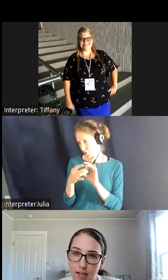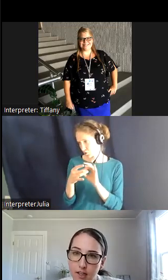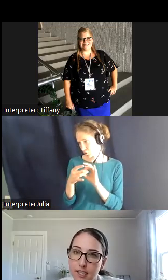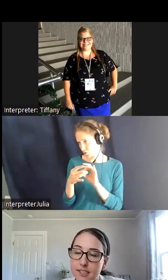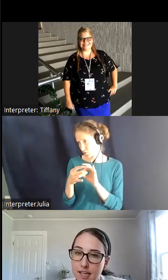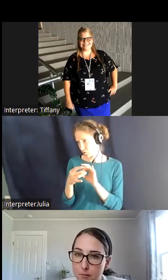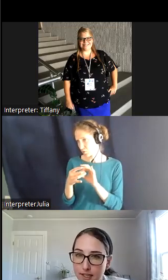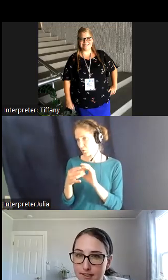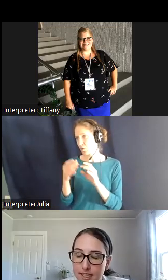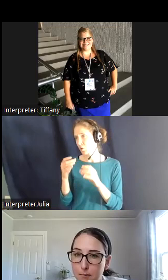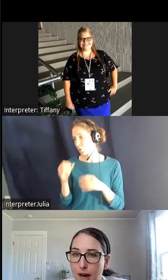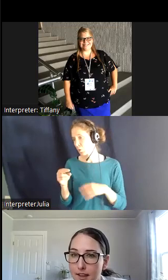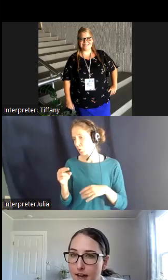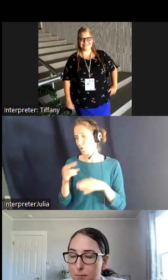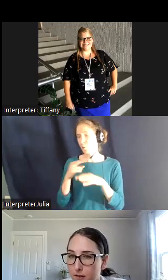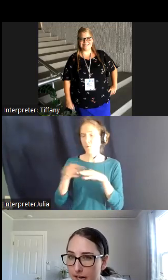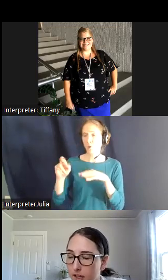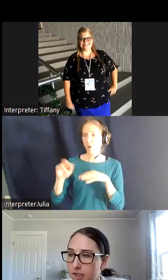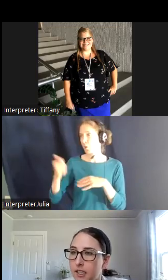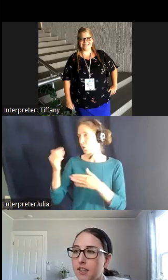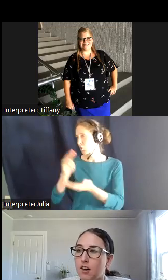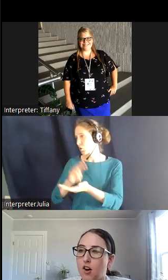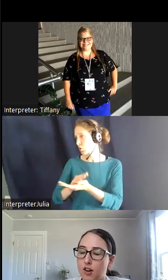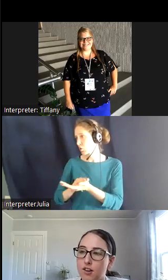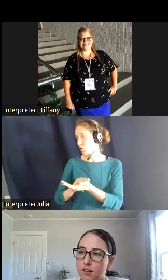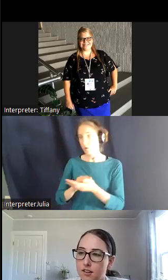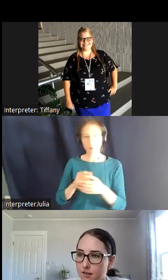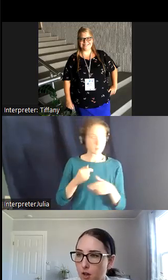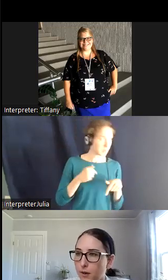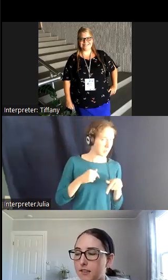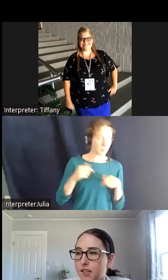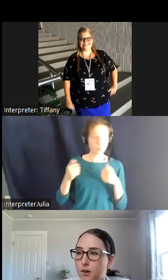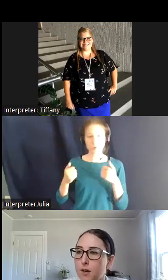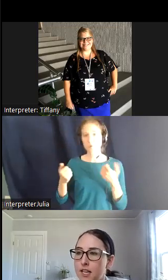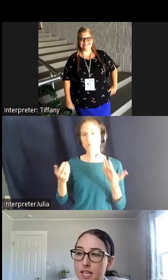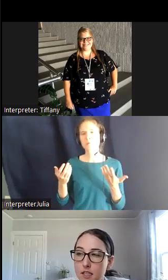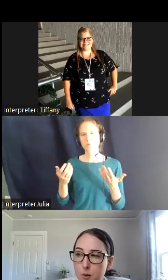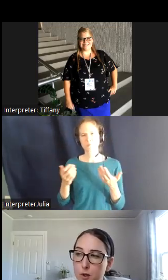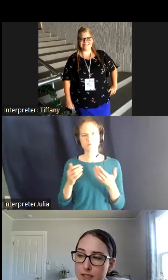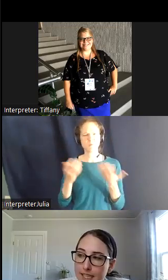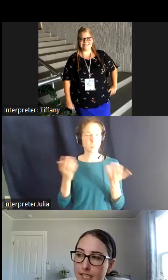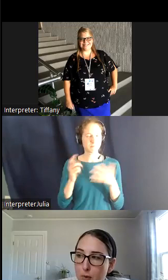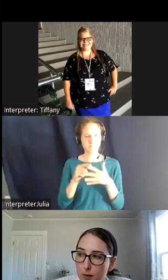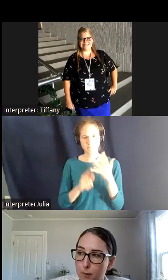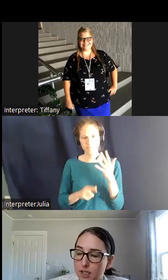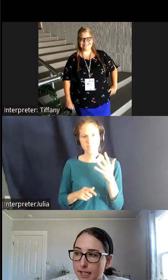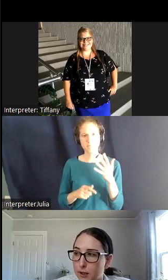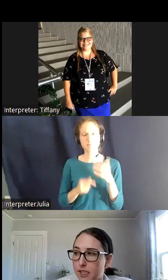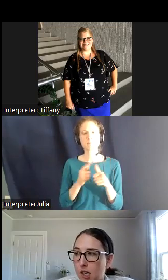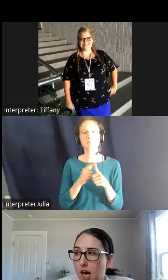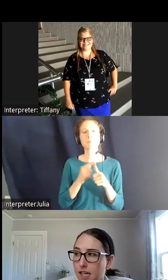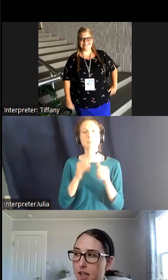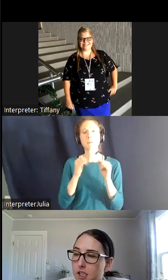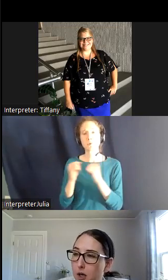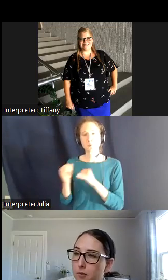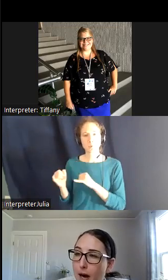alternative provider instead of being seen by that provider are the following. So the individual's presenting problem or